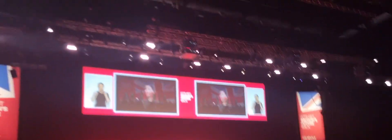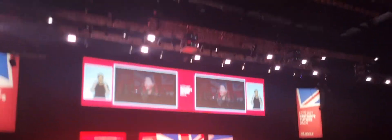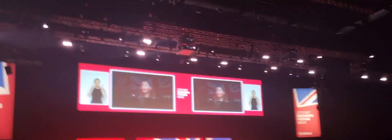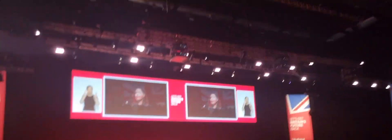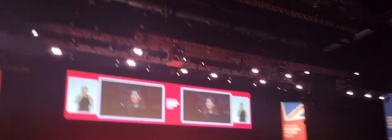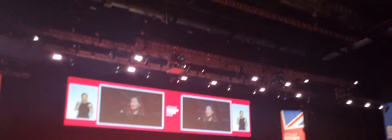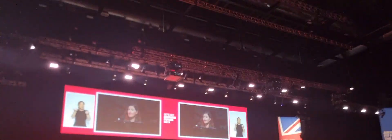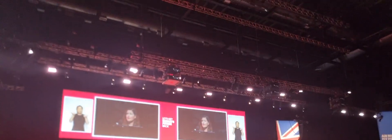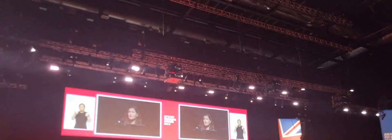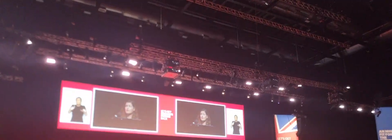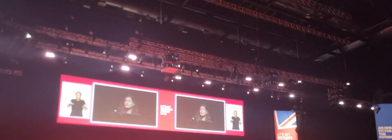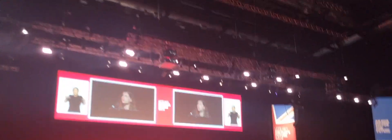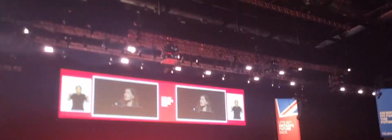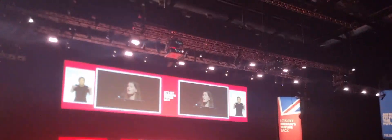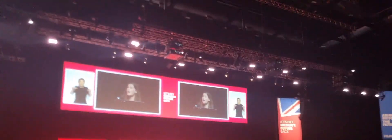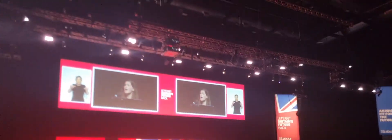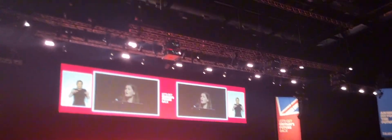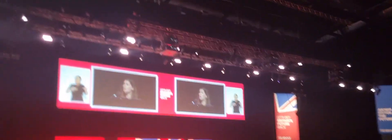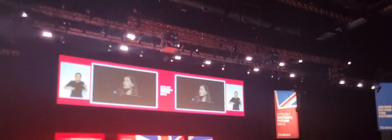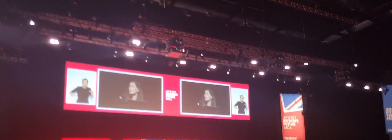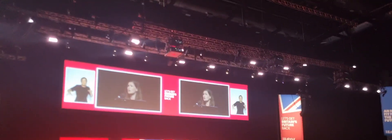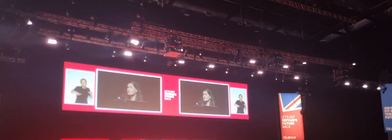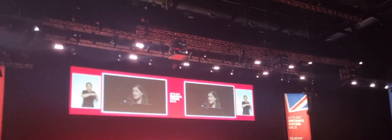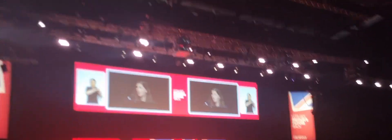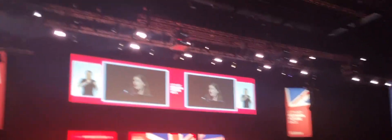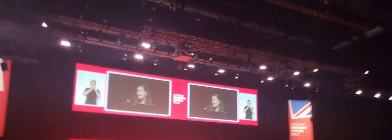have built